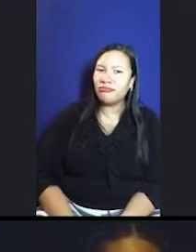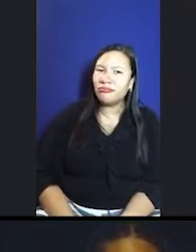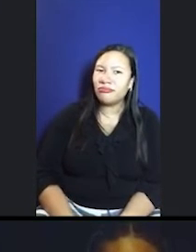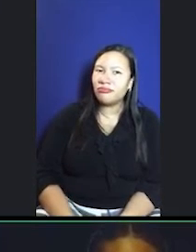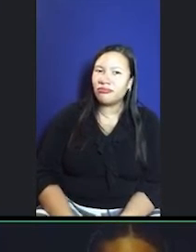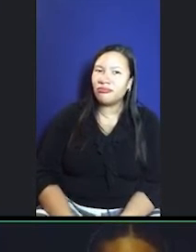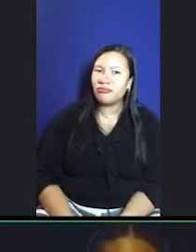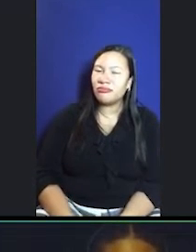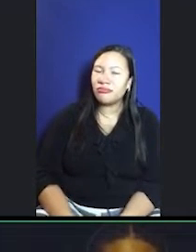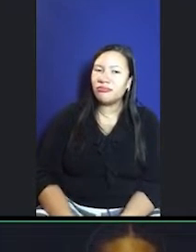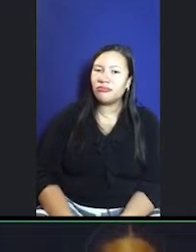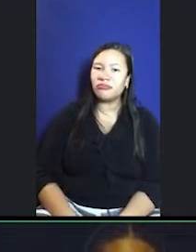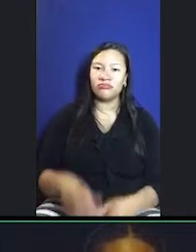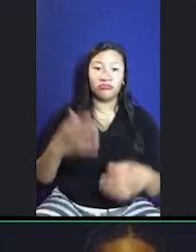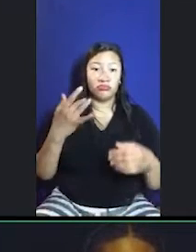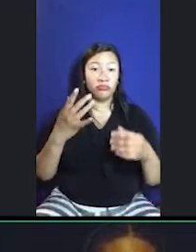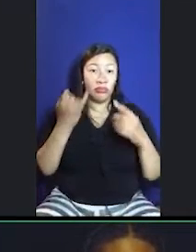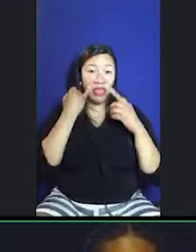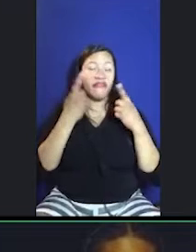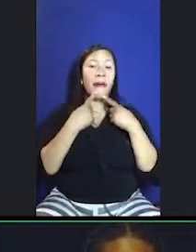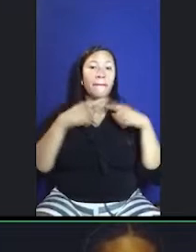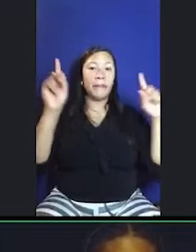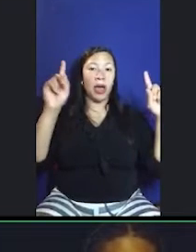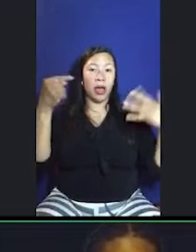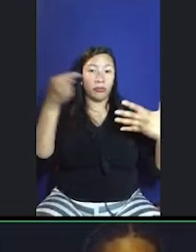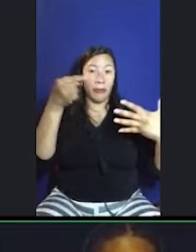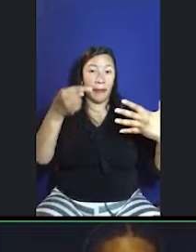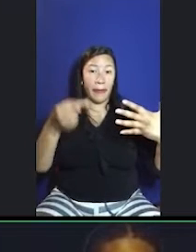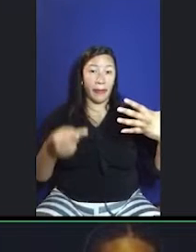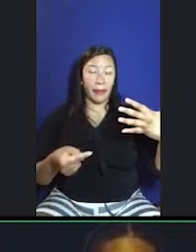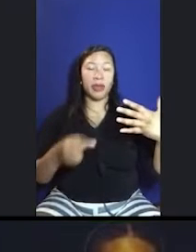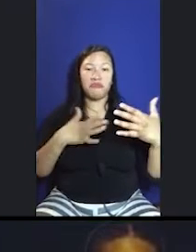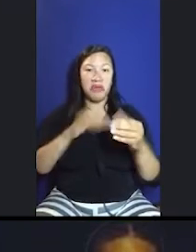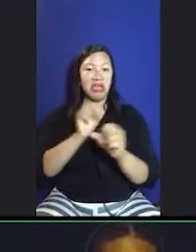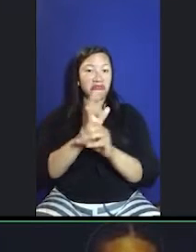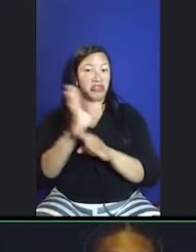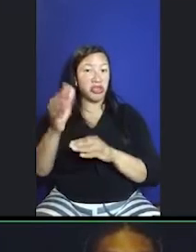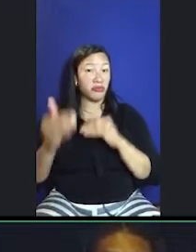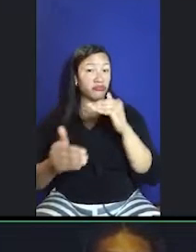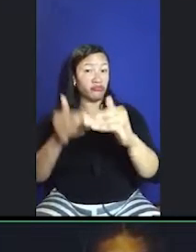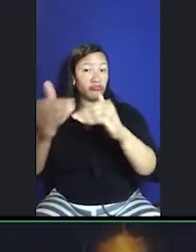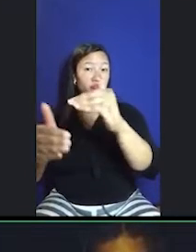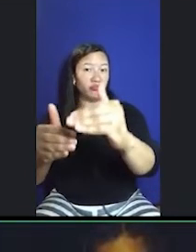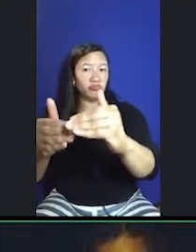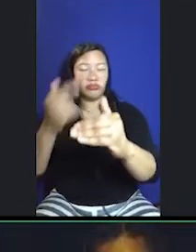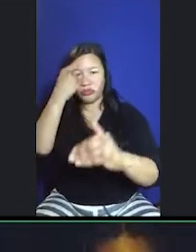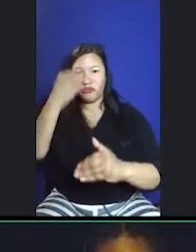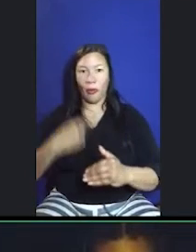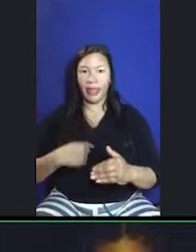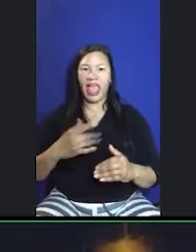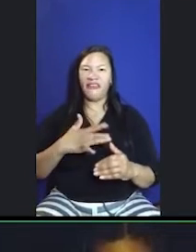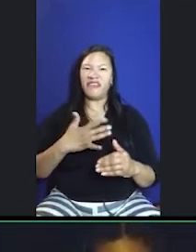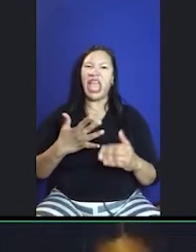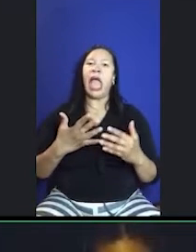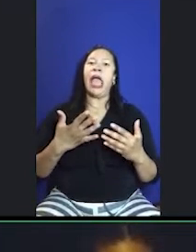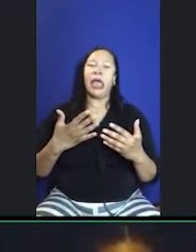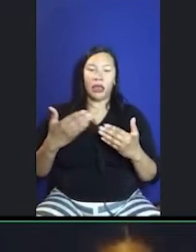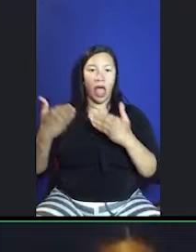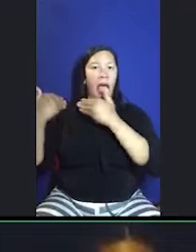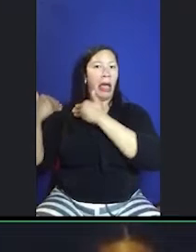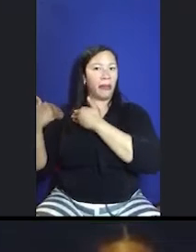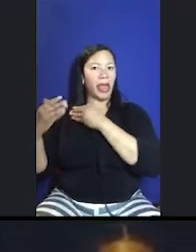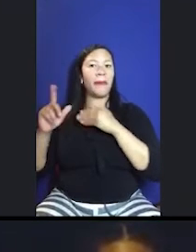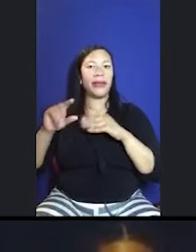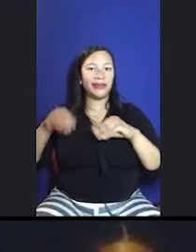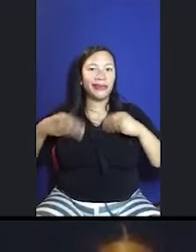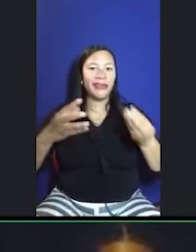with achieving different things, getting to a certain point in your career. At least for me, I feel almost obligated to give back or